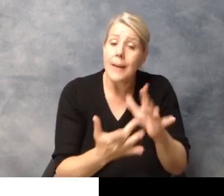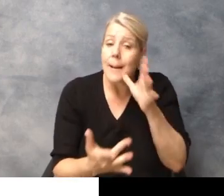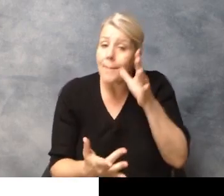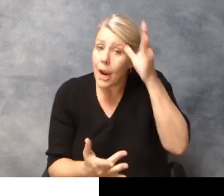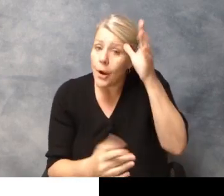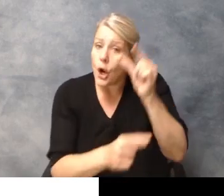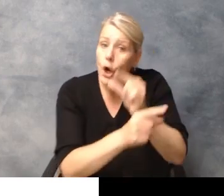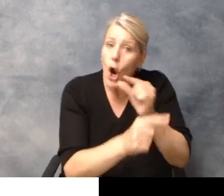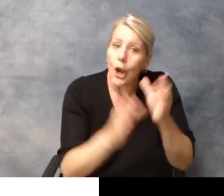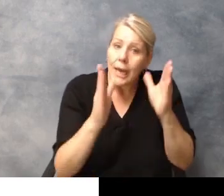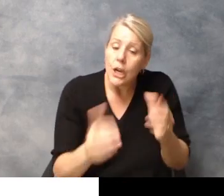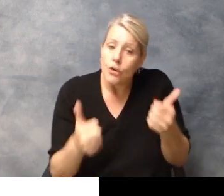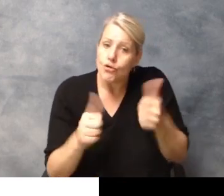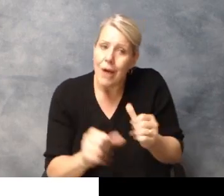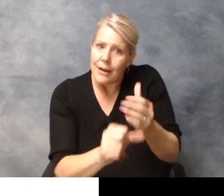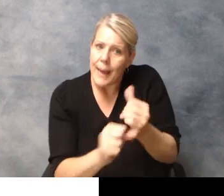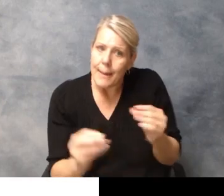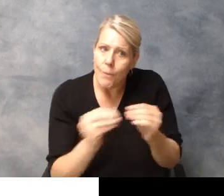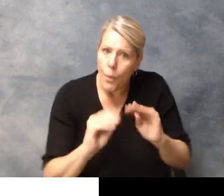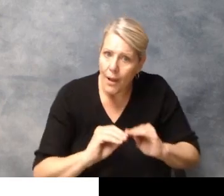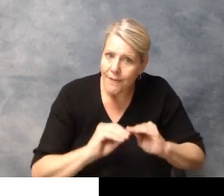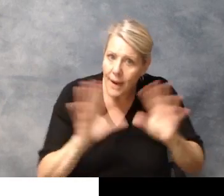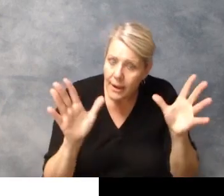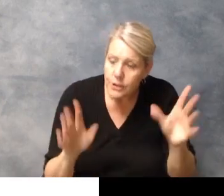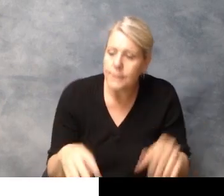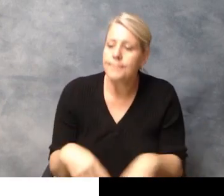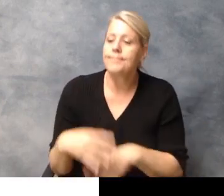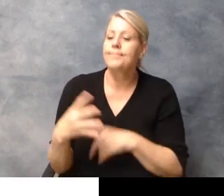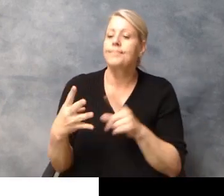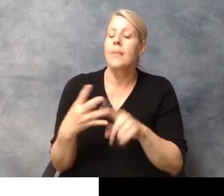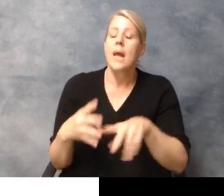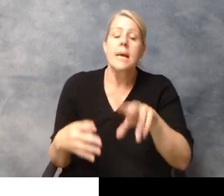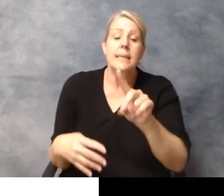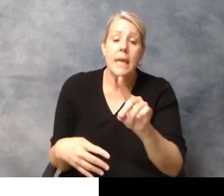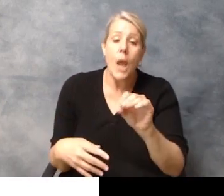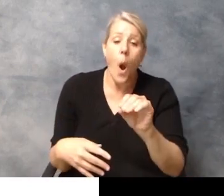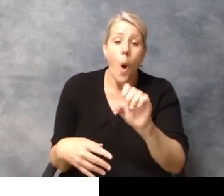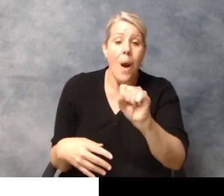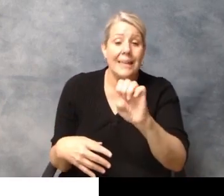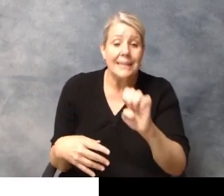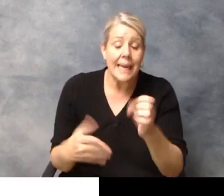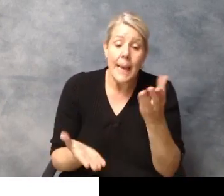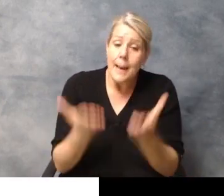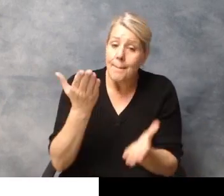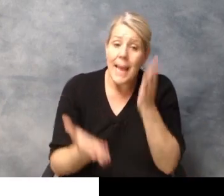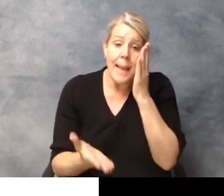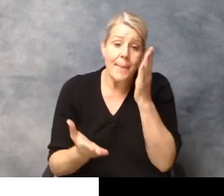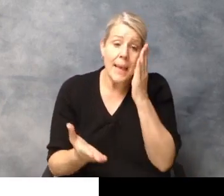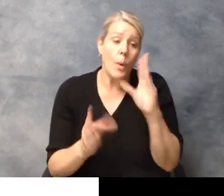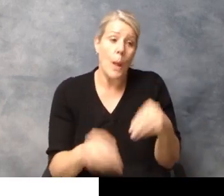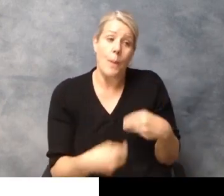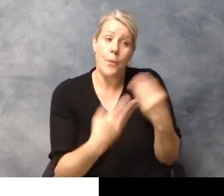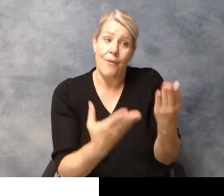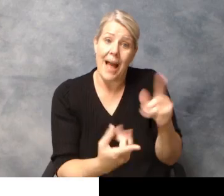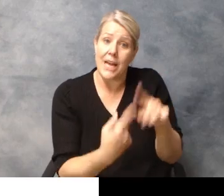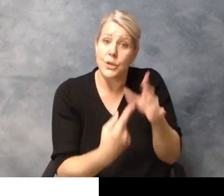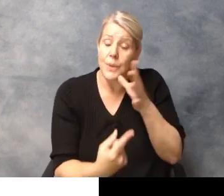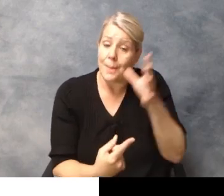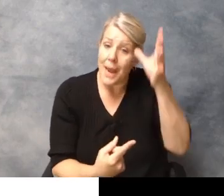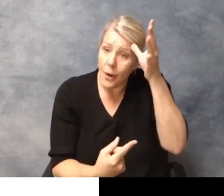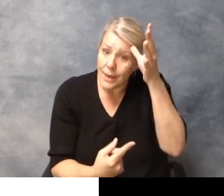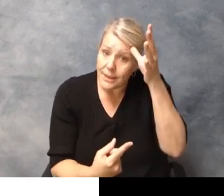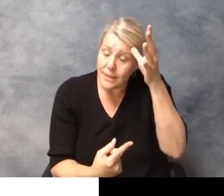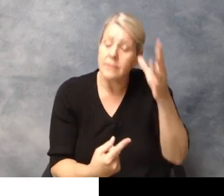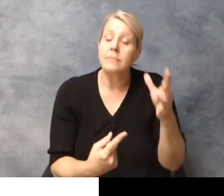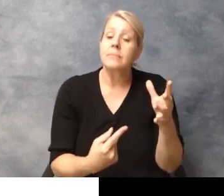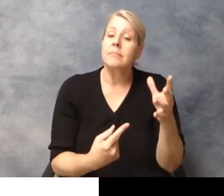to clarify the issue. The DOS may provide the member or parent with a copy of the parent guide and meet to provide